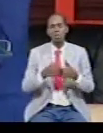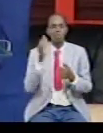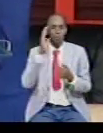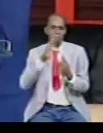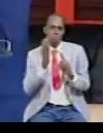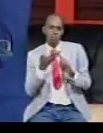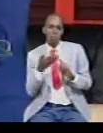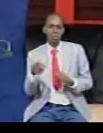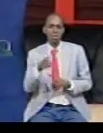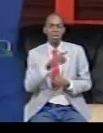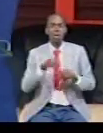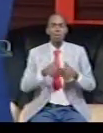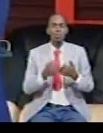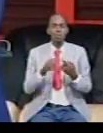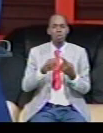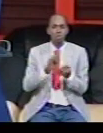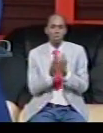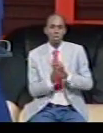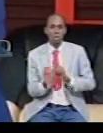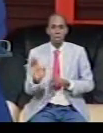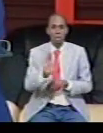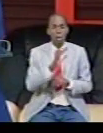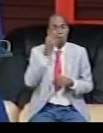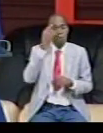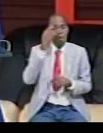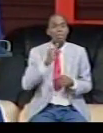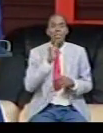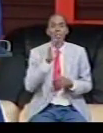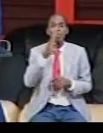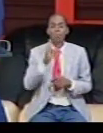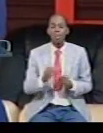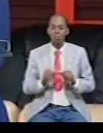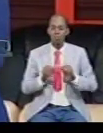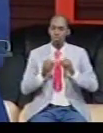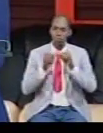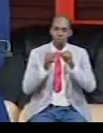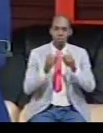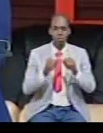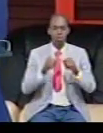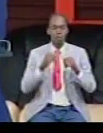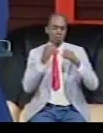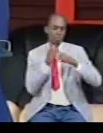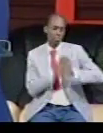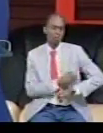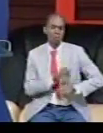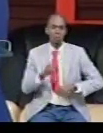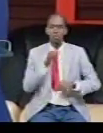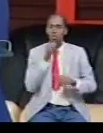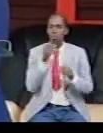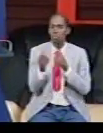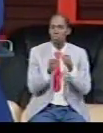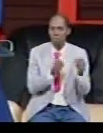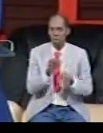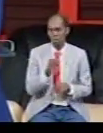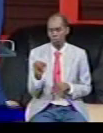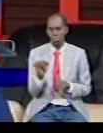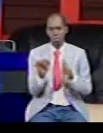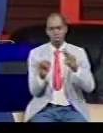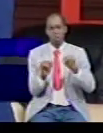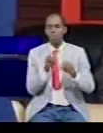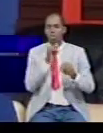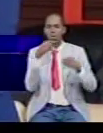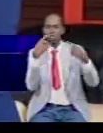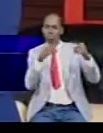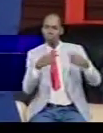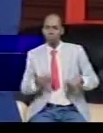to change their mind. It is by earnestly contending, not fighting, not arguing, but just